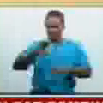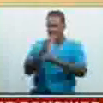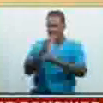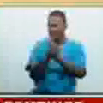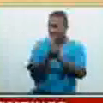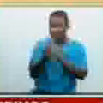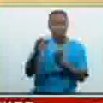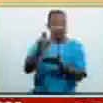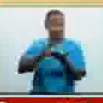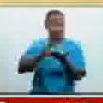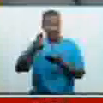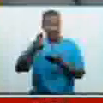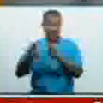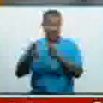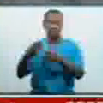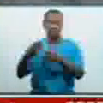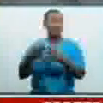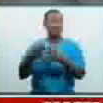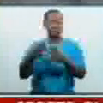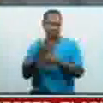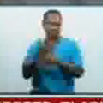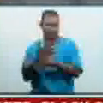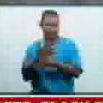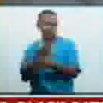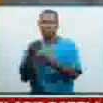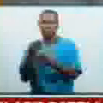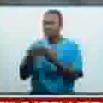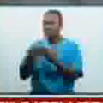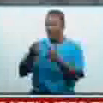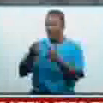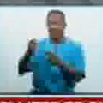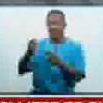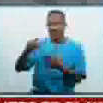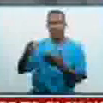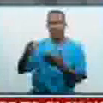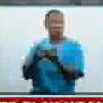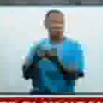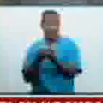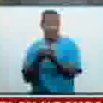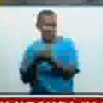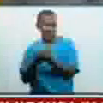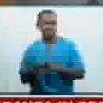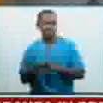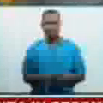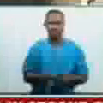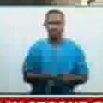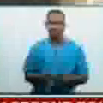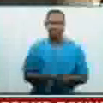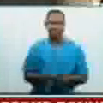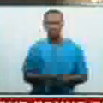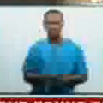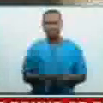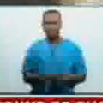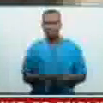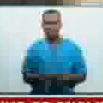the University of Heidesheim, with funds from the German government, is the conversion of a wealth of cultural heritage from